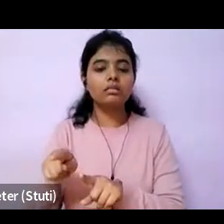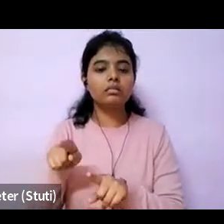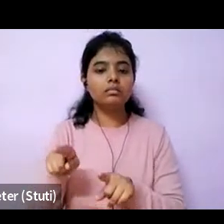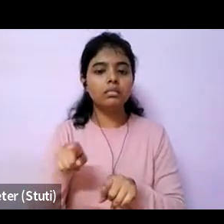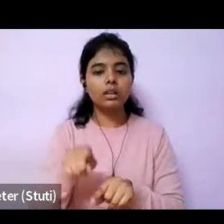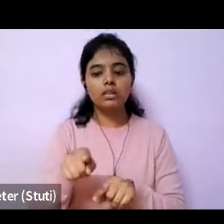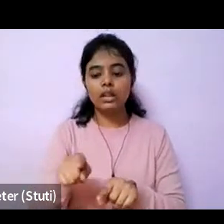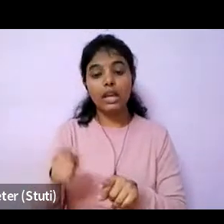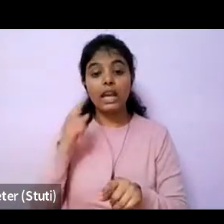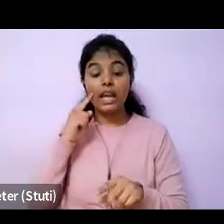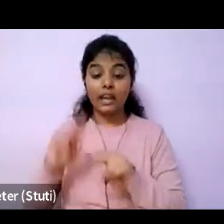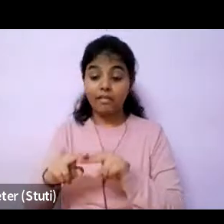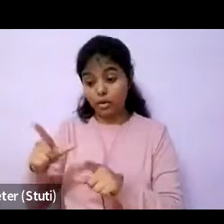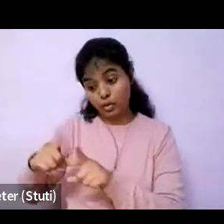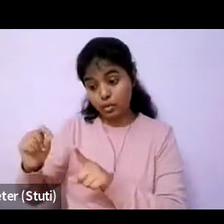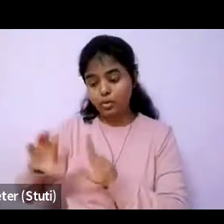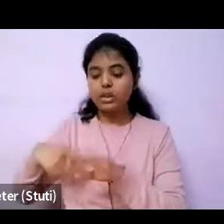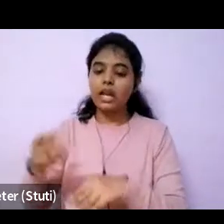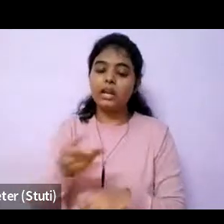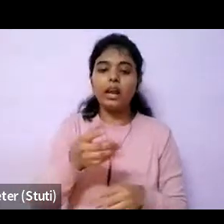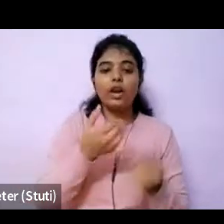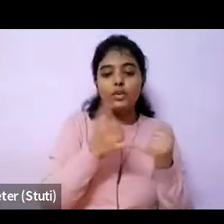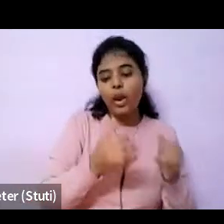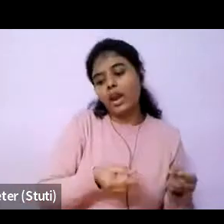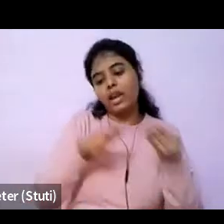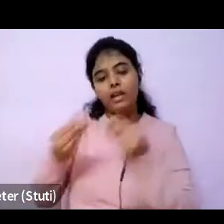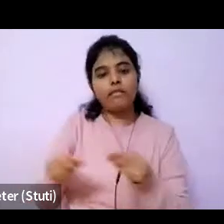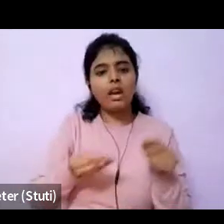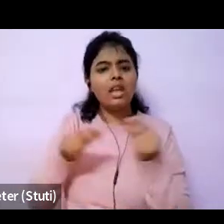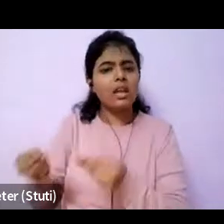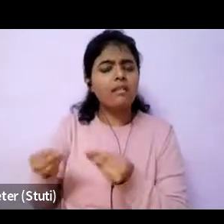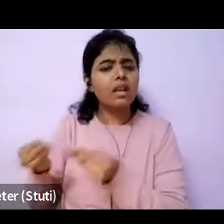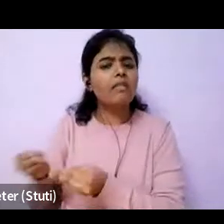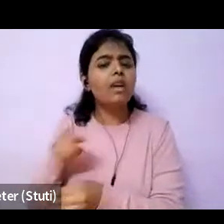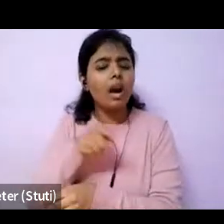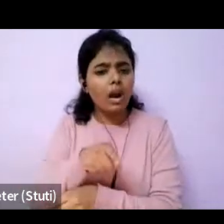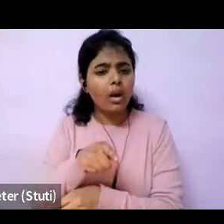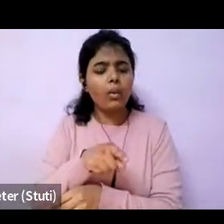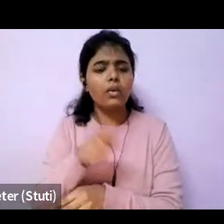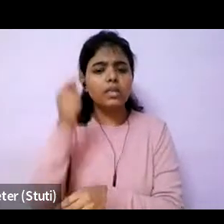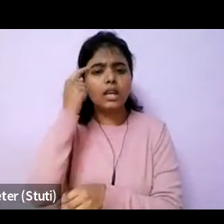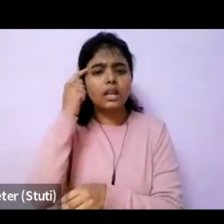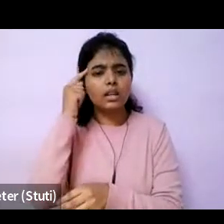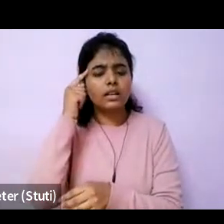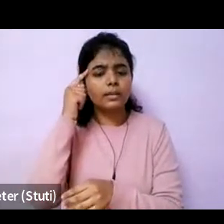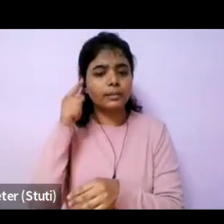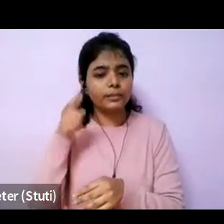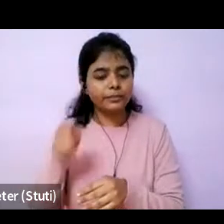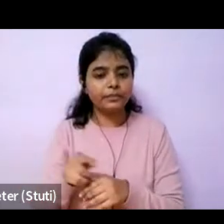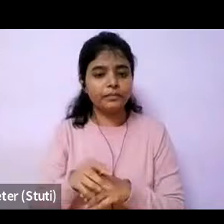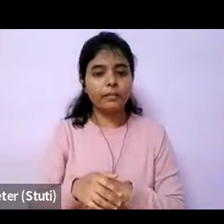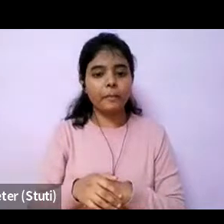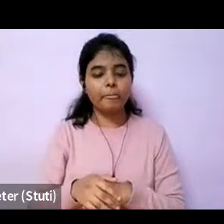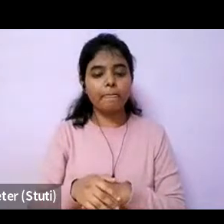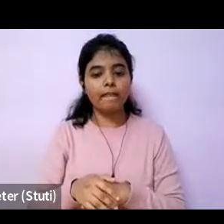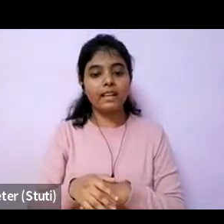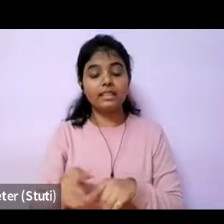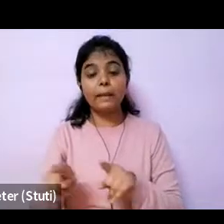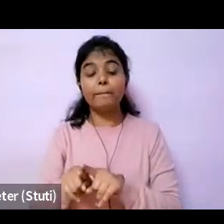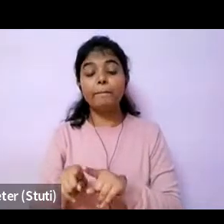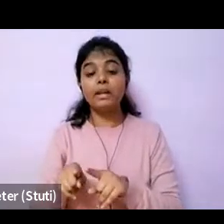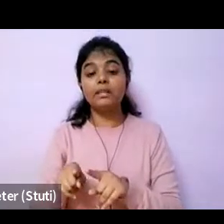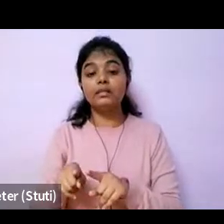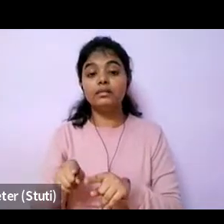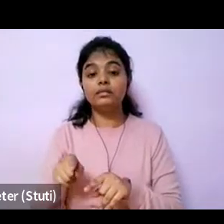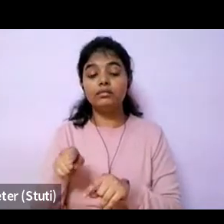their disability. And more often than not, that tends to be the norm until the child actually learns the fact that this